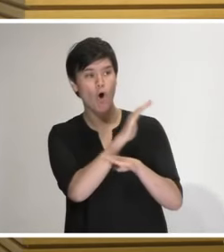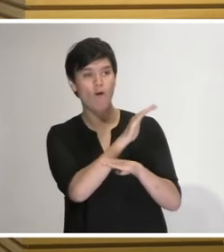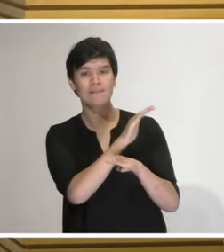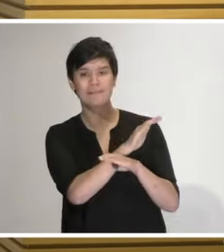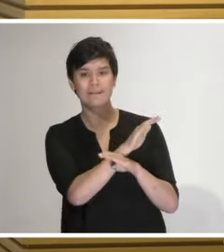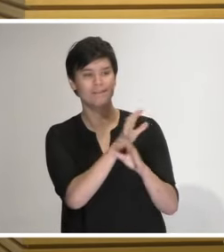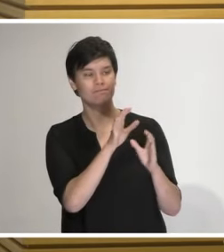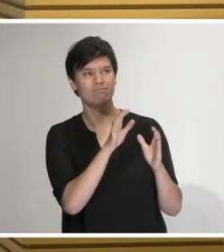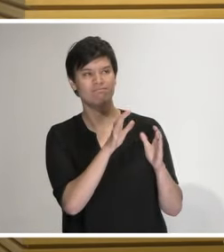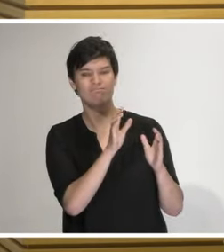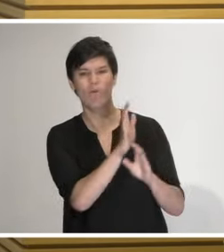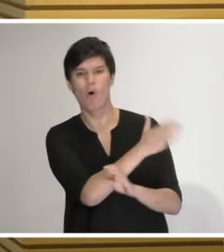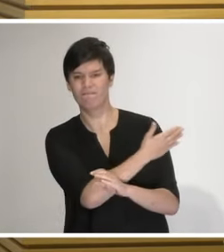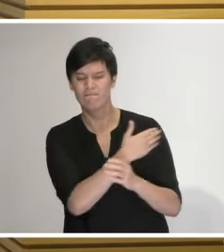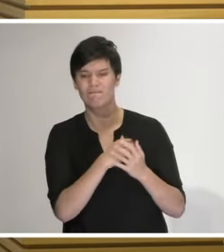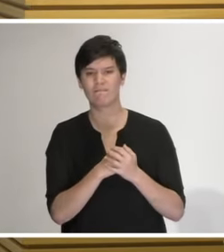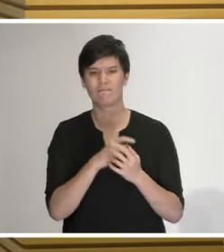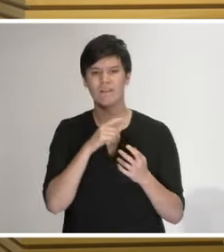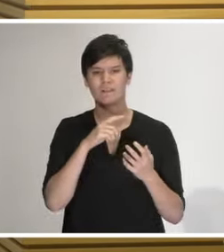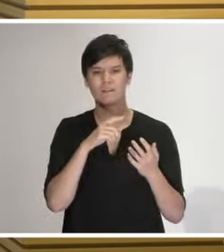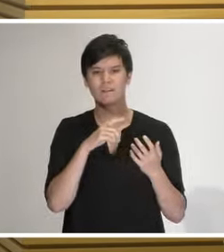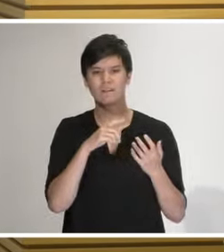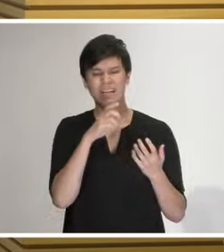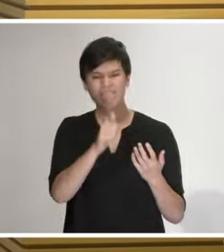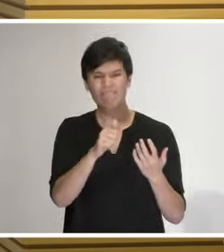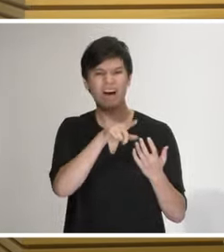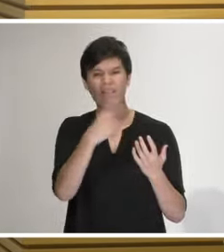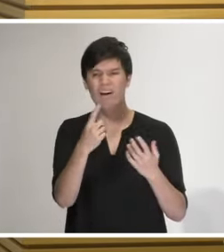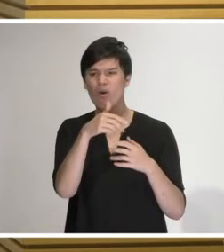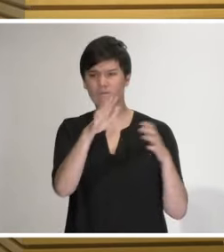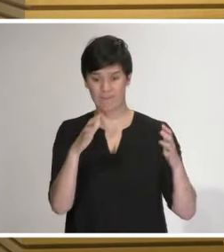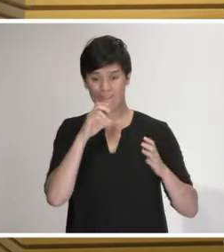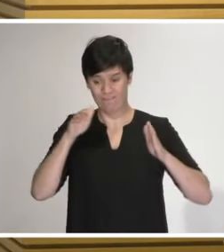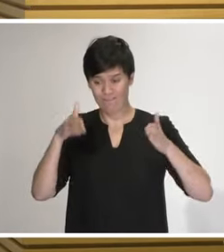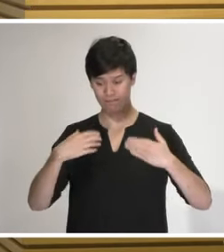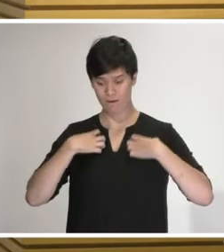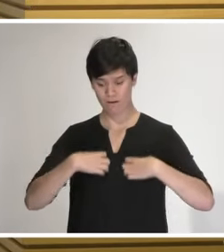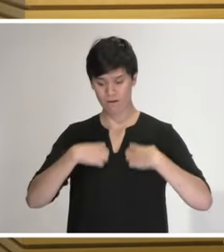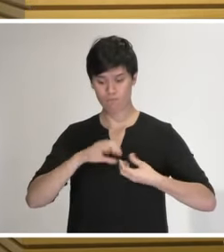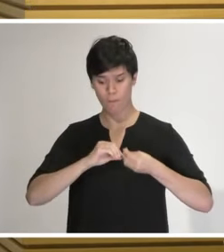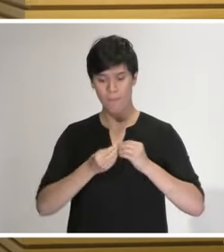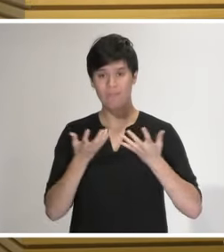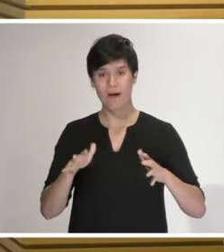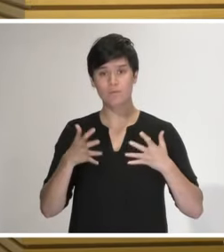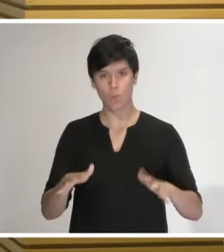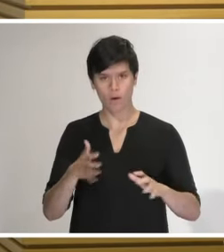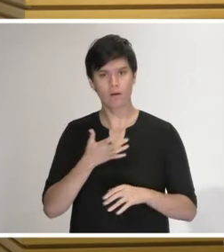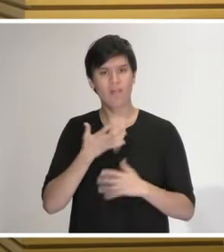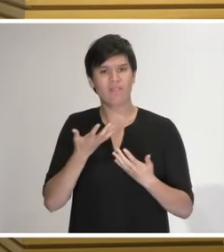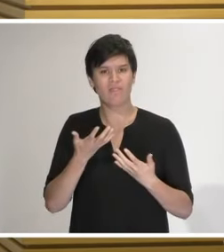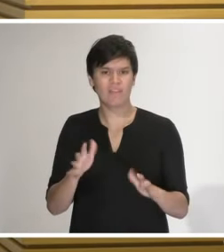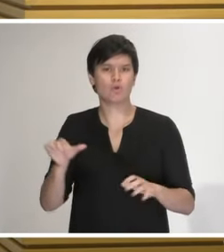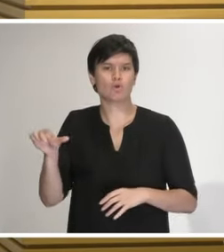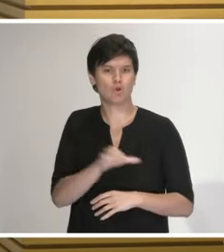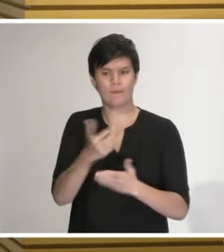haven't picked up many more cases as a result. So it's part of our plan going forward to have a better picture of